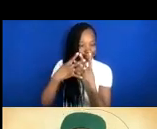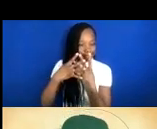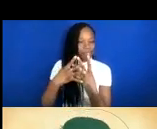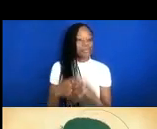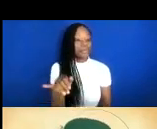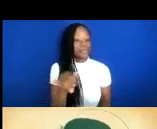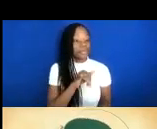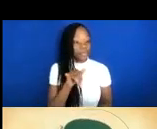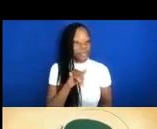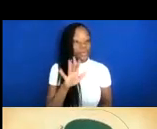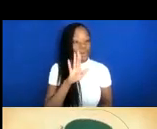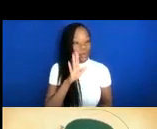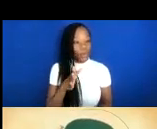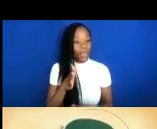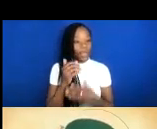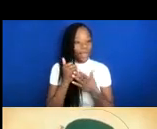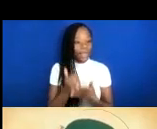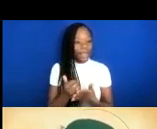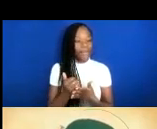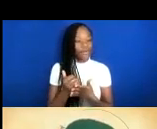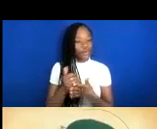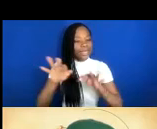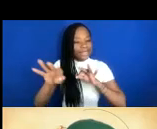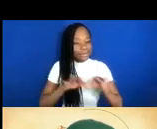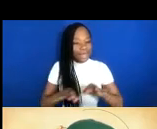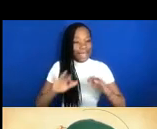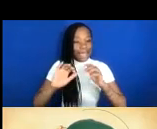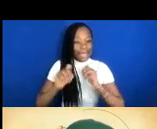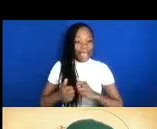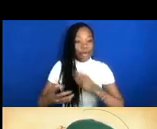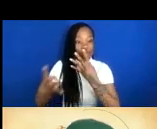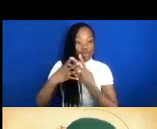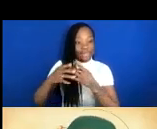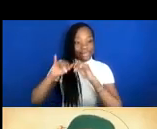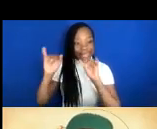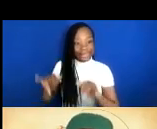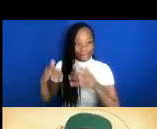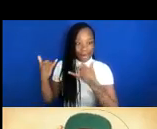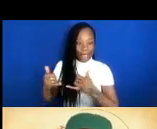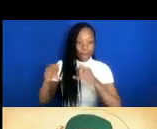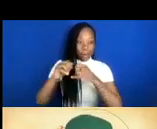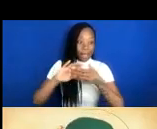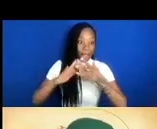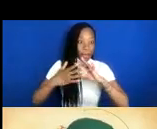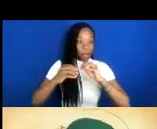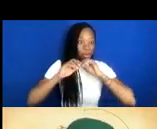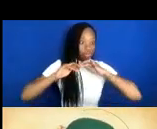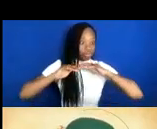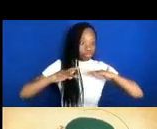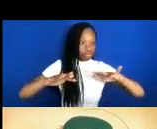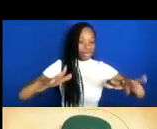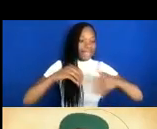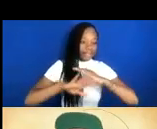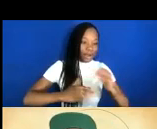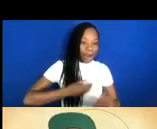extends the reach and the harm of the prison system into our homes, our families, and our communities. And it's a false solution, and it